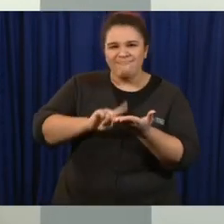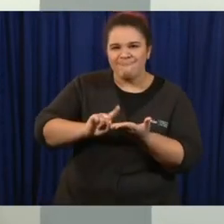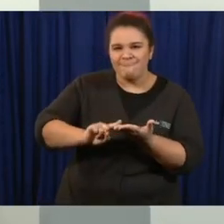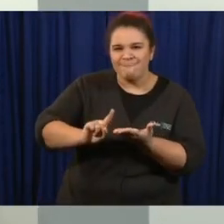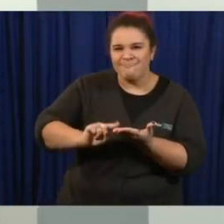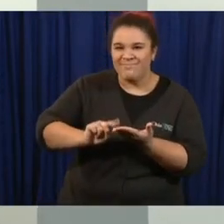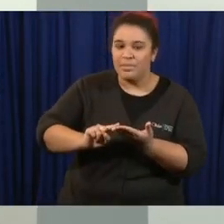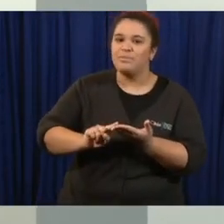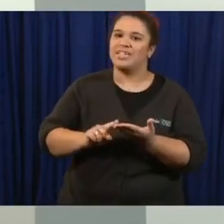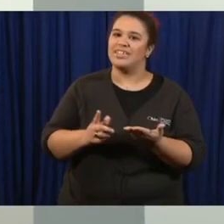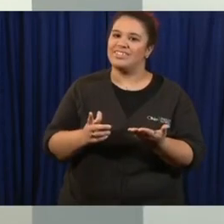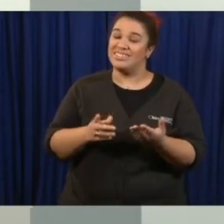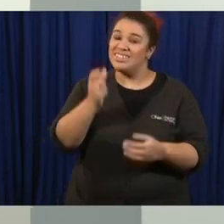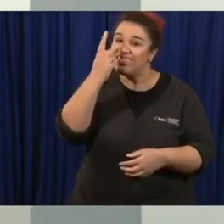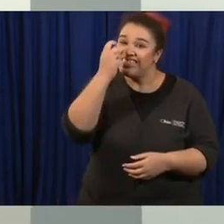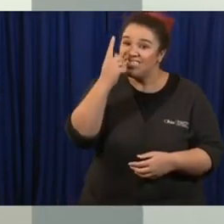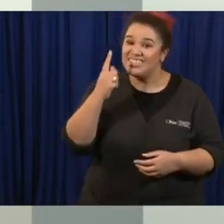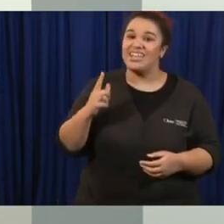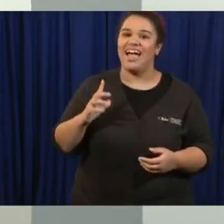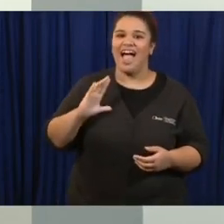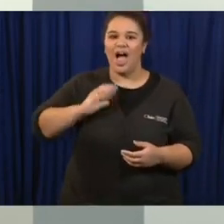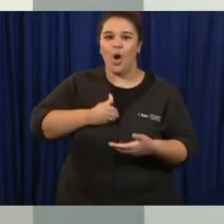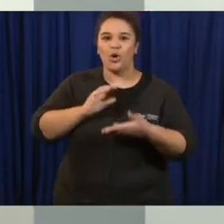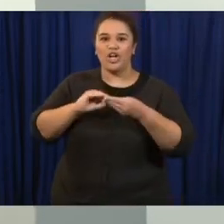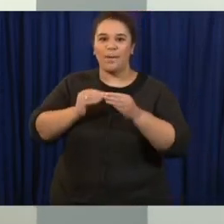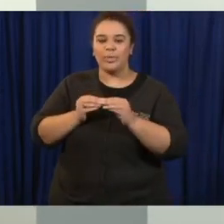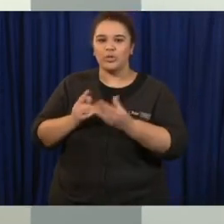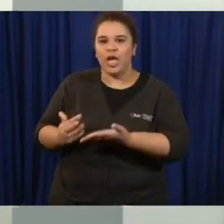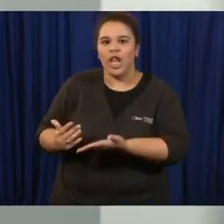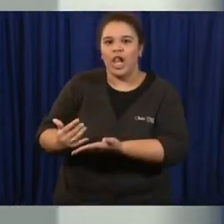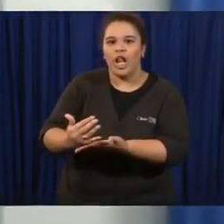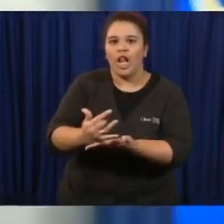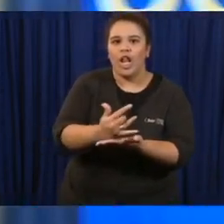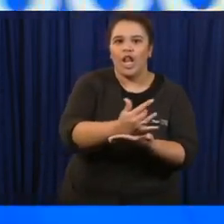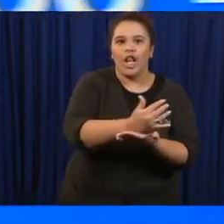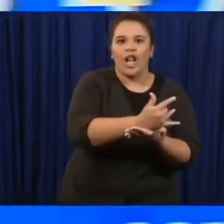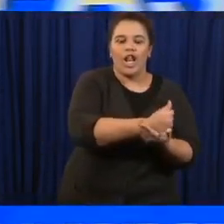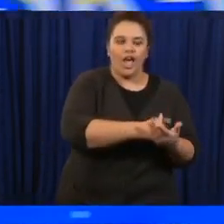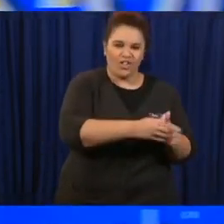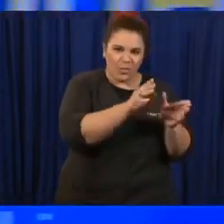numbers picked up all weekend, because they were turning them around so quickly. Thank you.